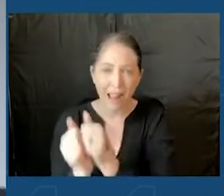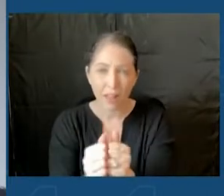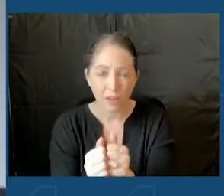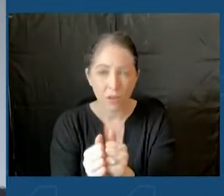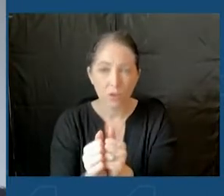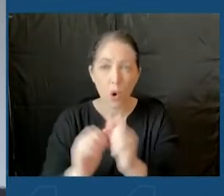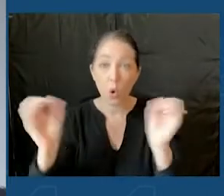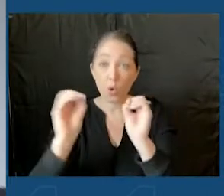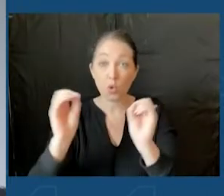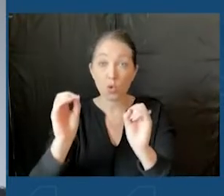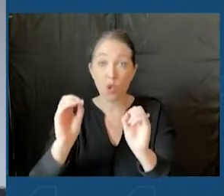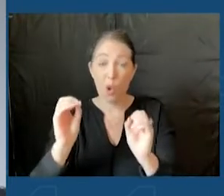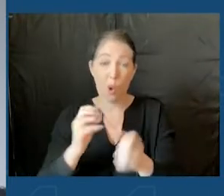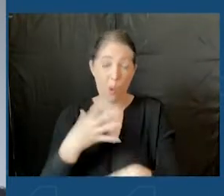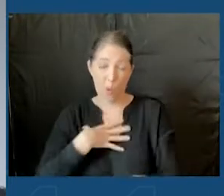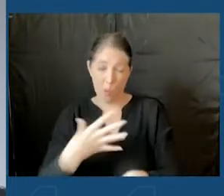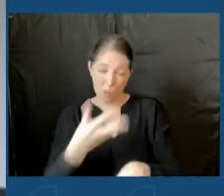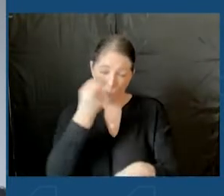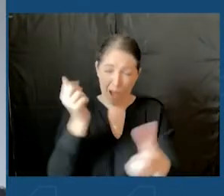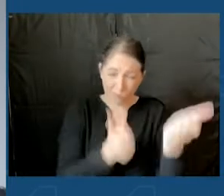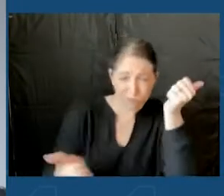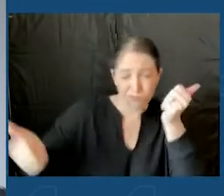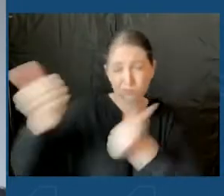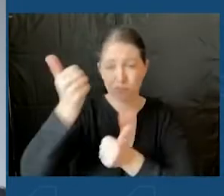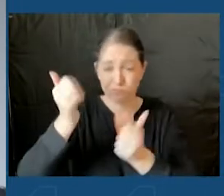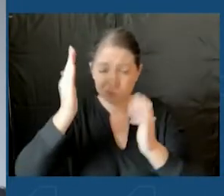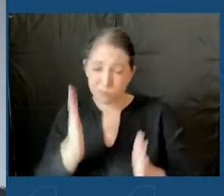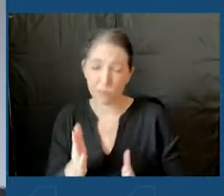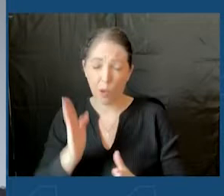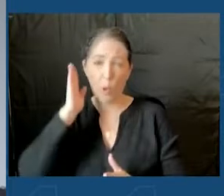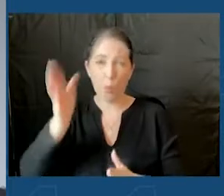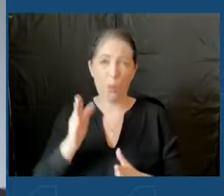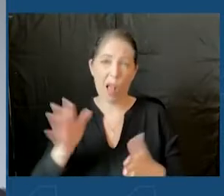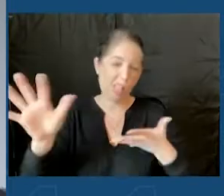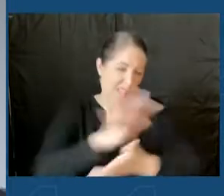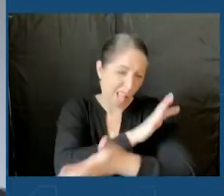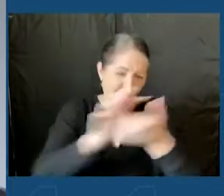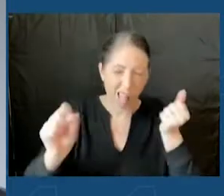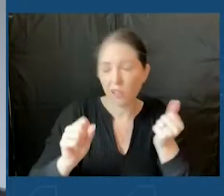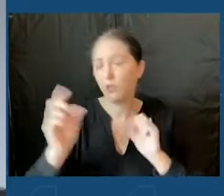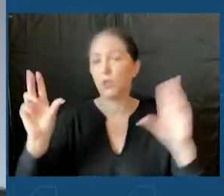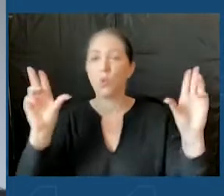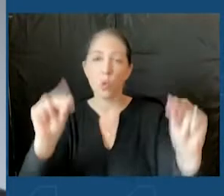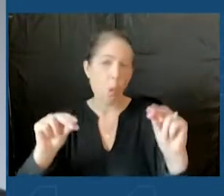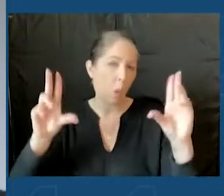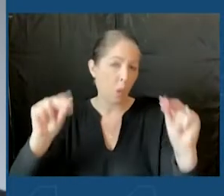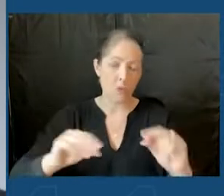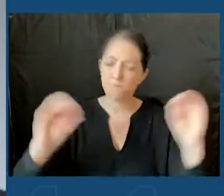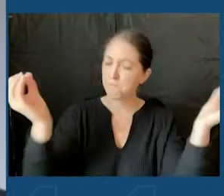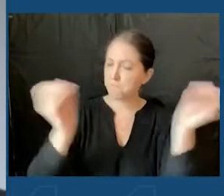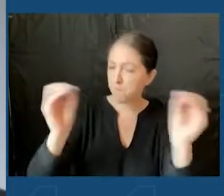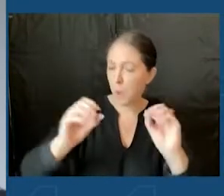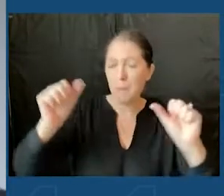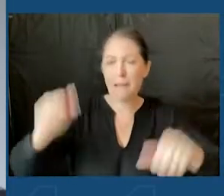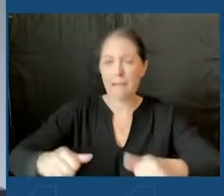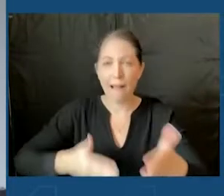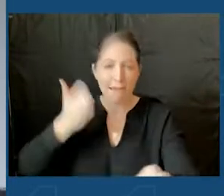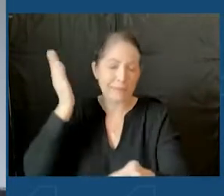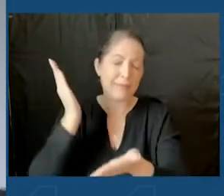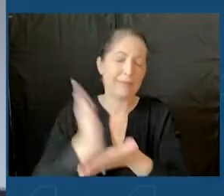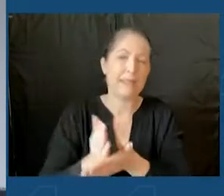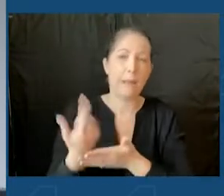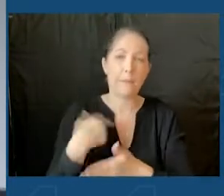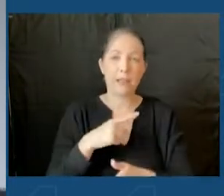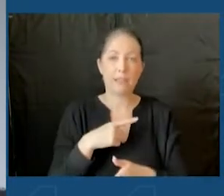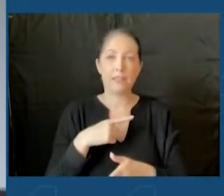white supremacists will tear us apart. Nobody will be able to stop us. As the song